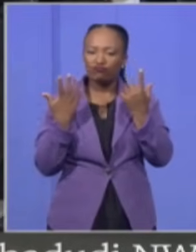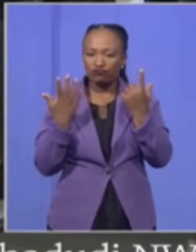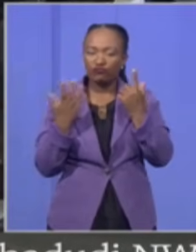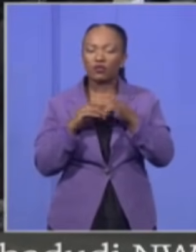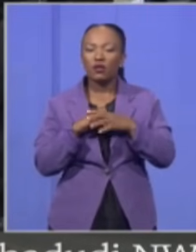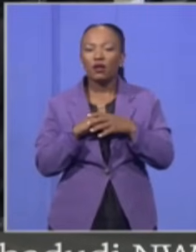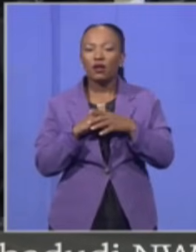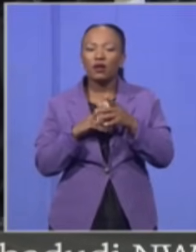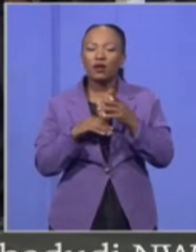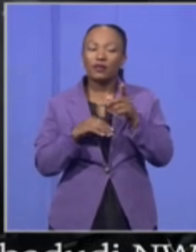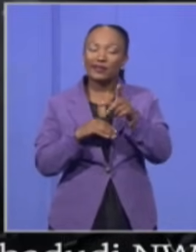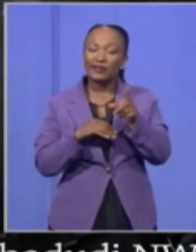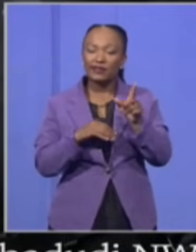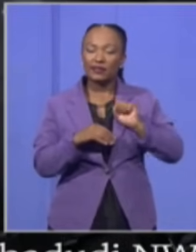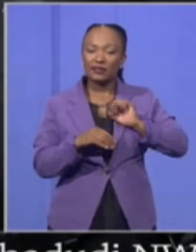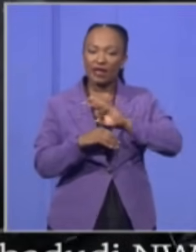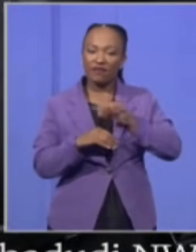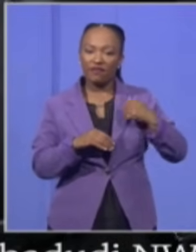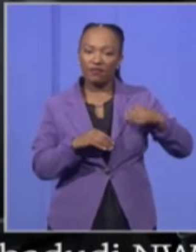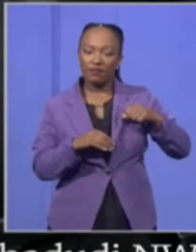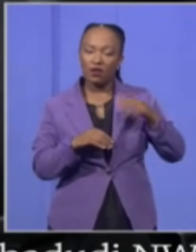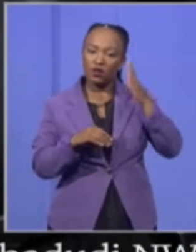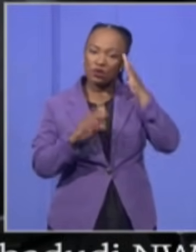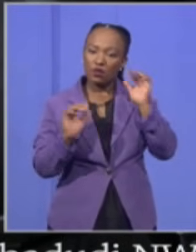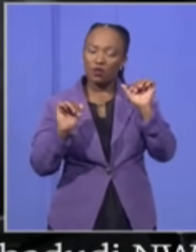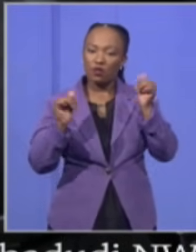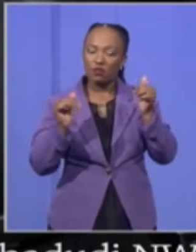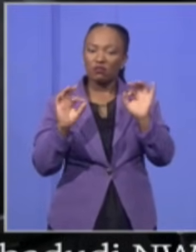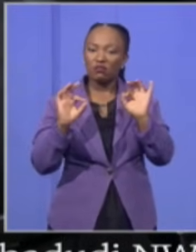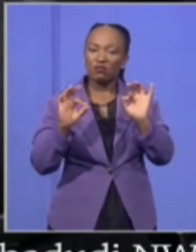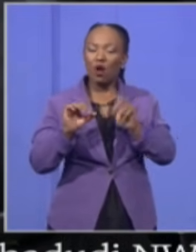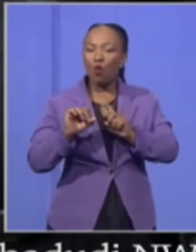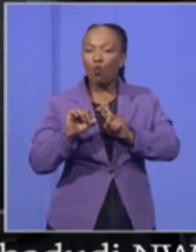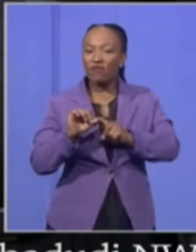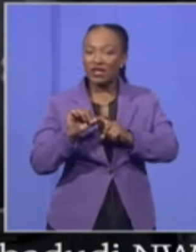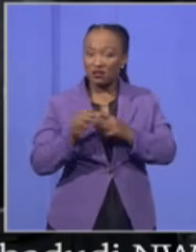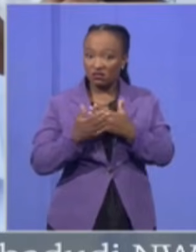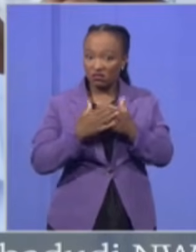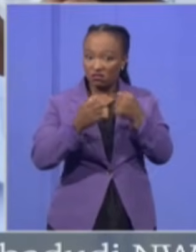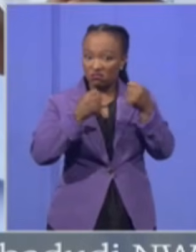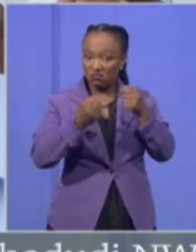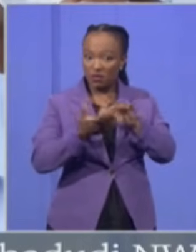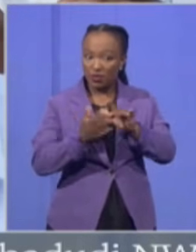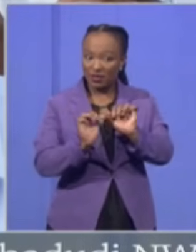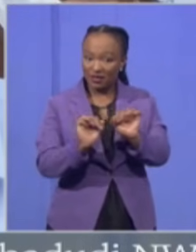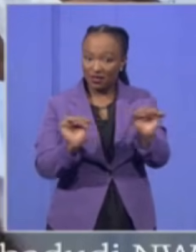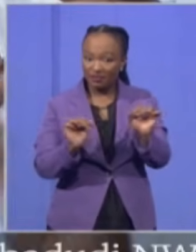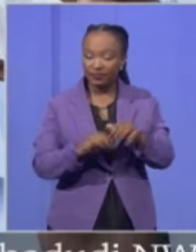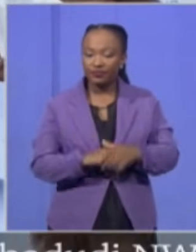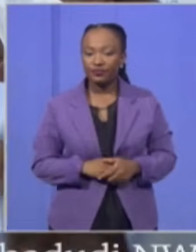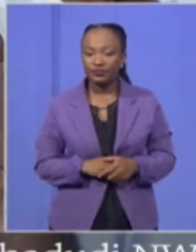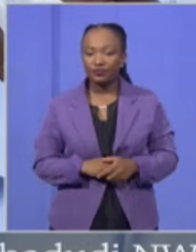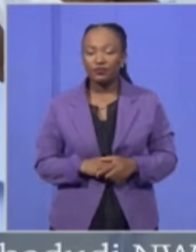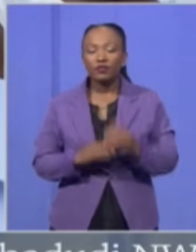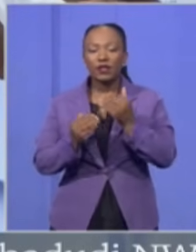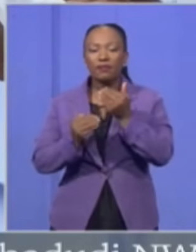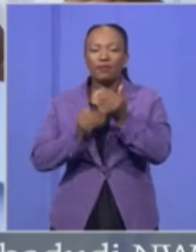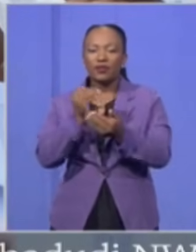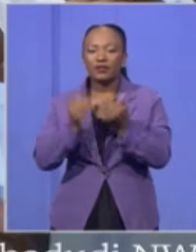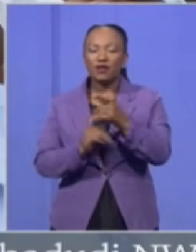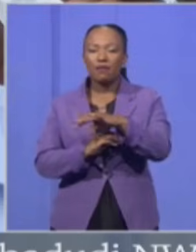ba masepala ba na le kitso le dikwalo tsa thuto tse di maleba go nna mo maemong a bona. We've got a process that is led by the